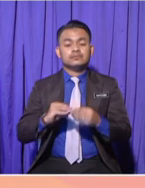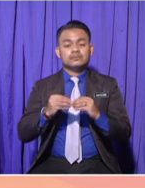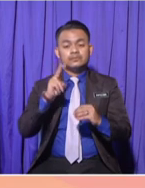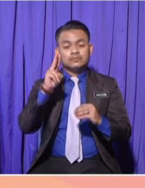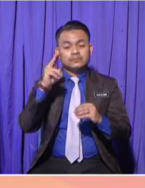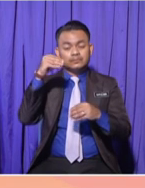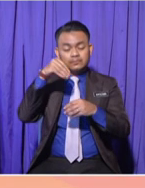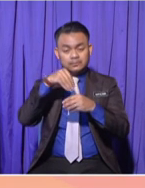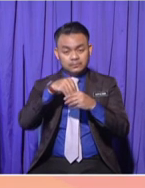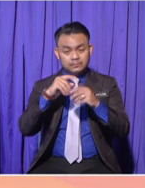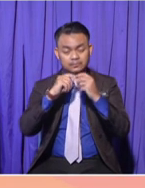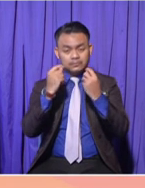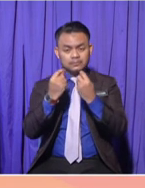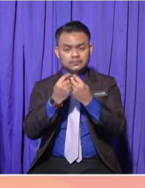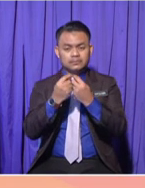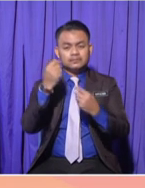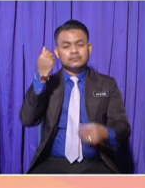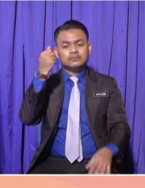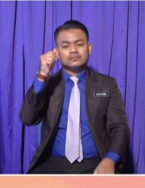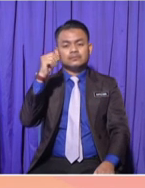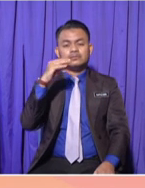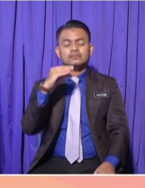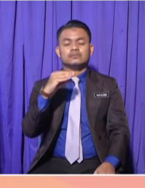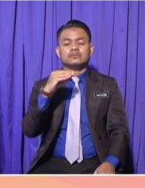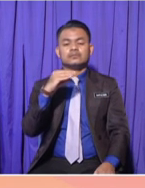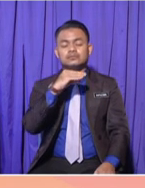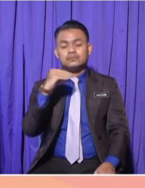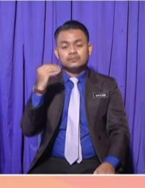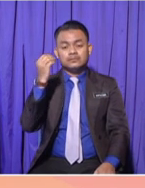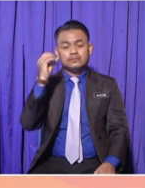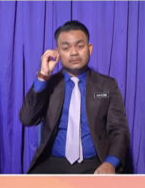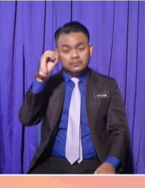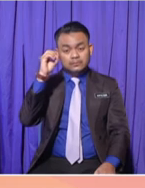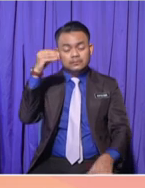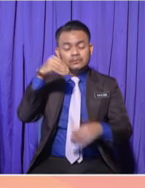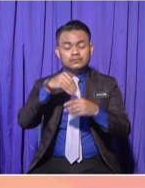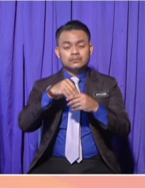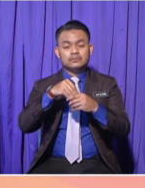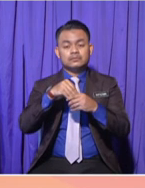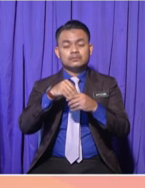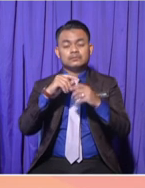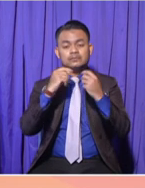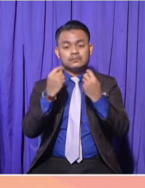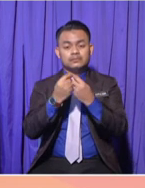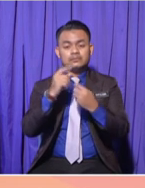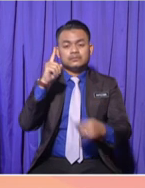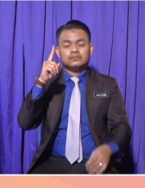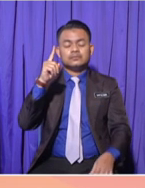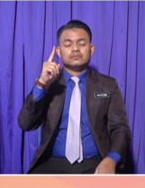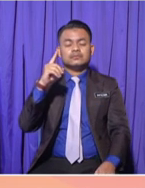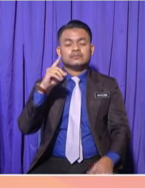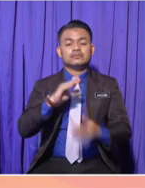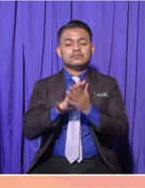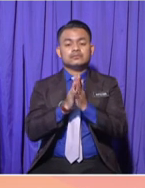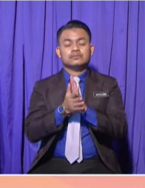place, but 0 is in the ones place. So this is